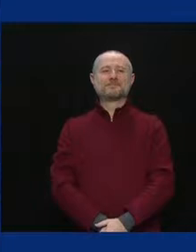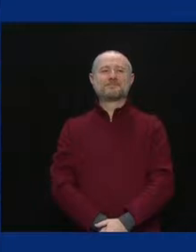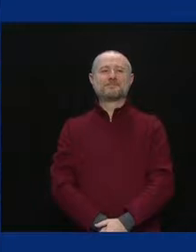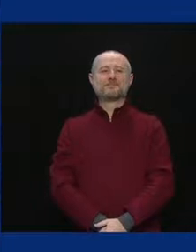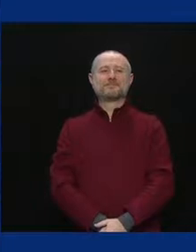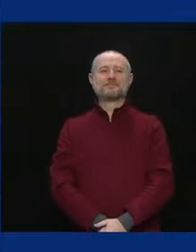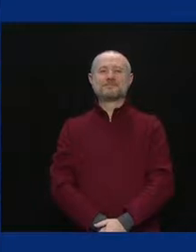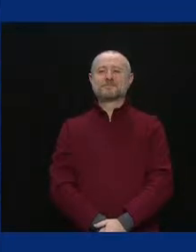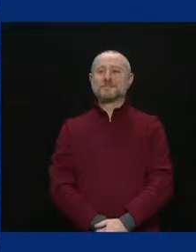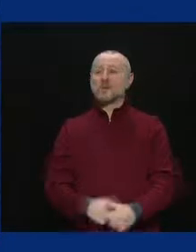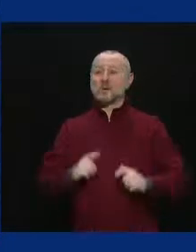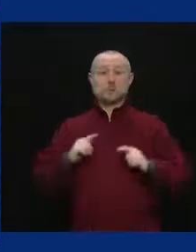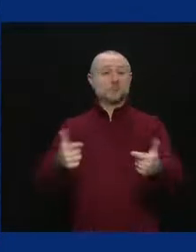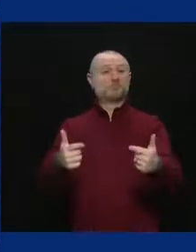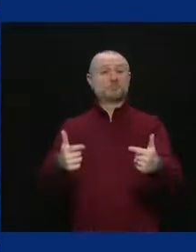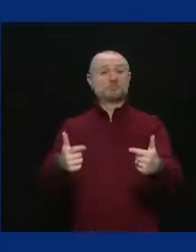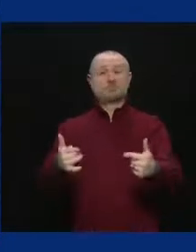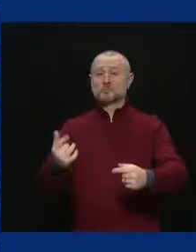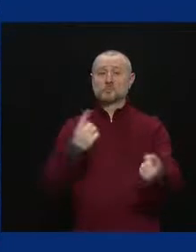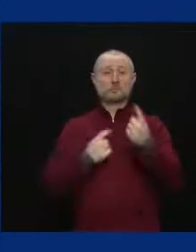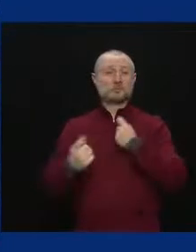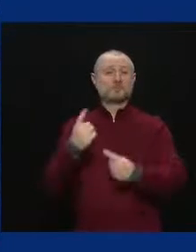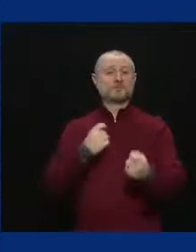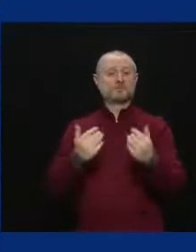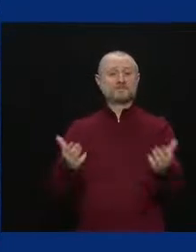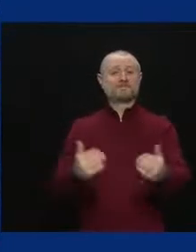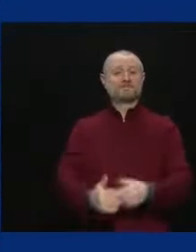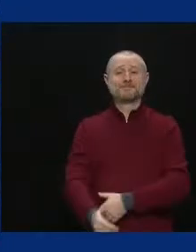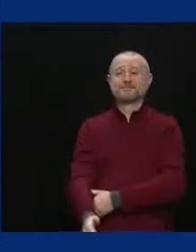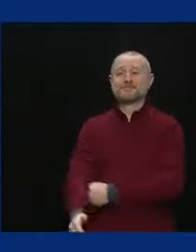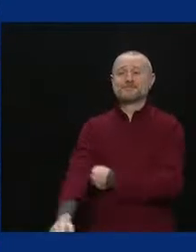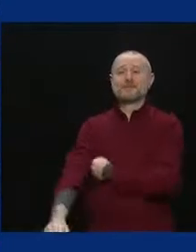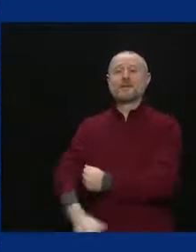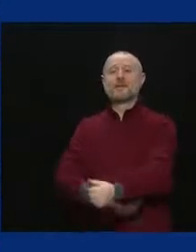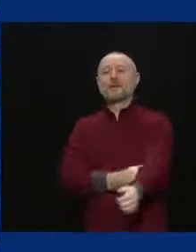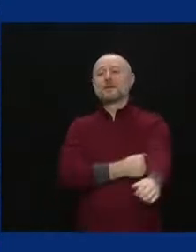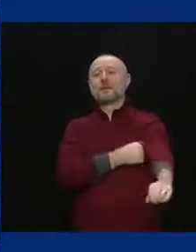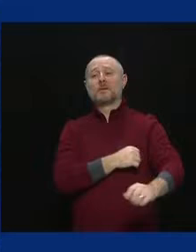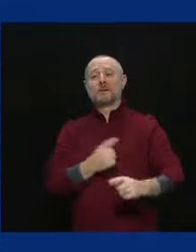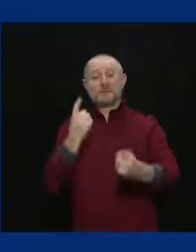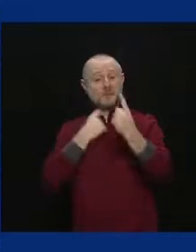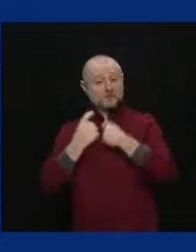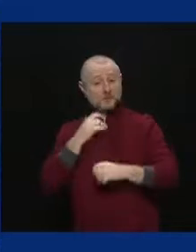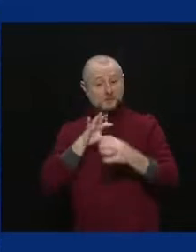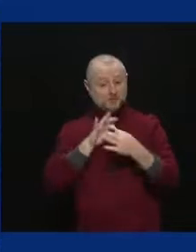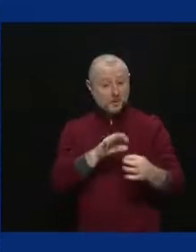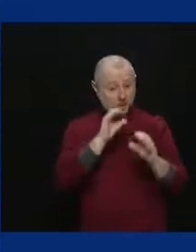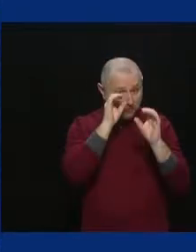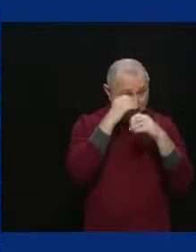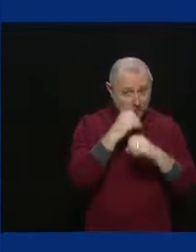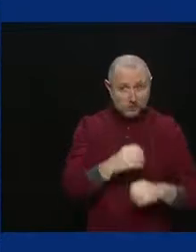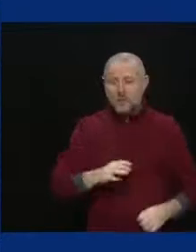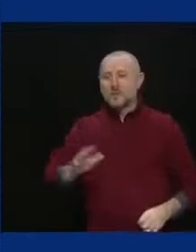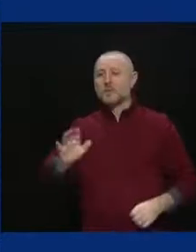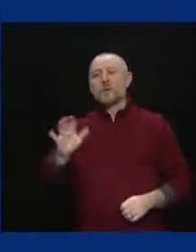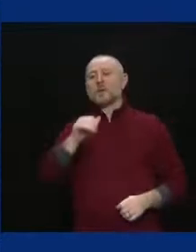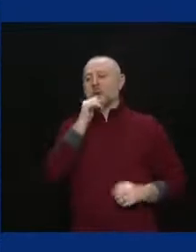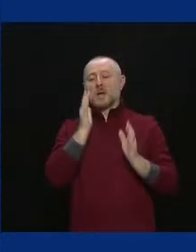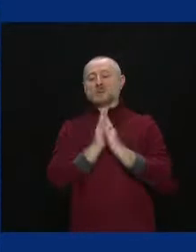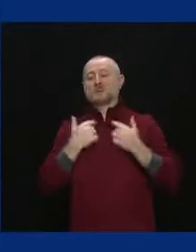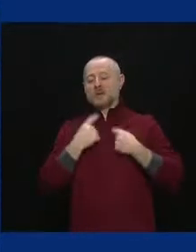Any questions? And if it's all about how these microscopes work and telescopes work, please do not ask me.